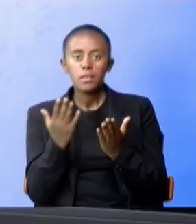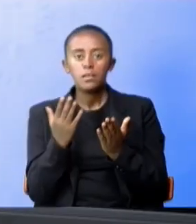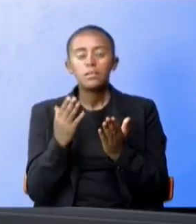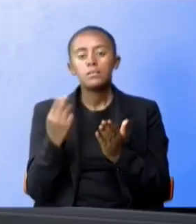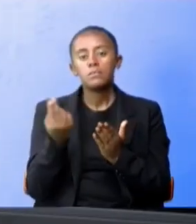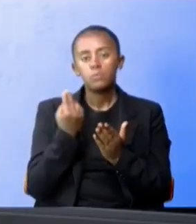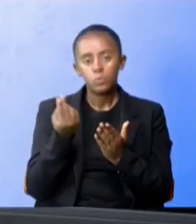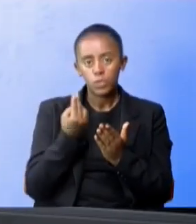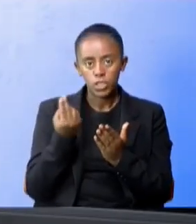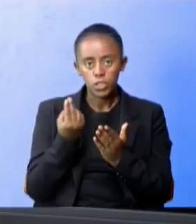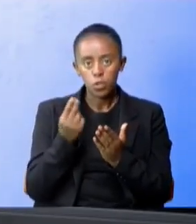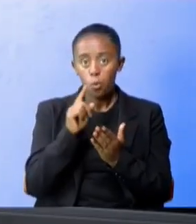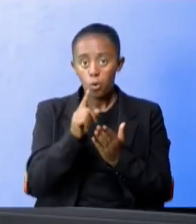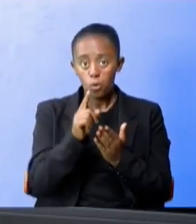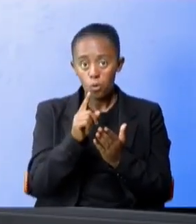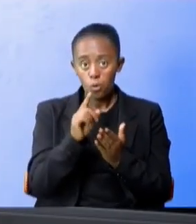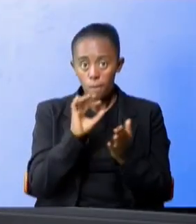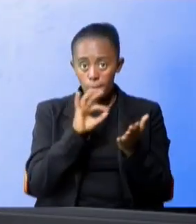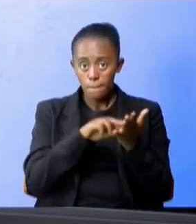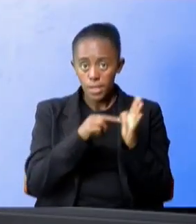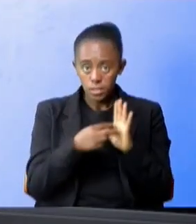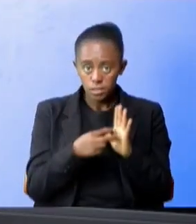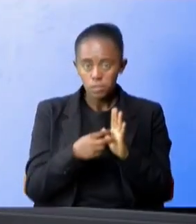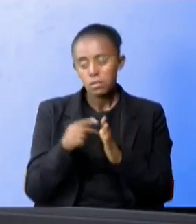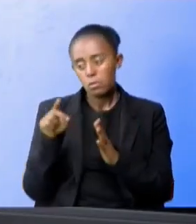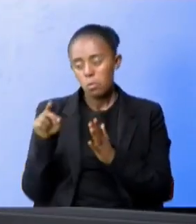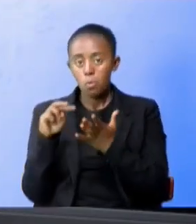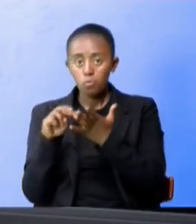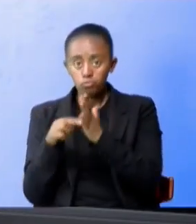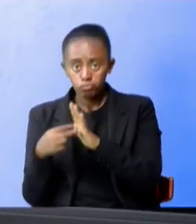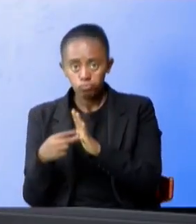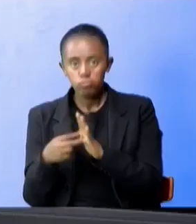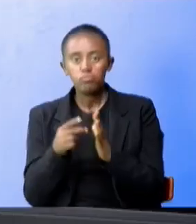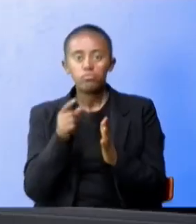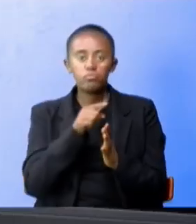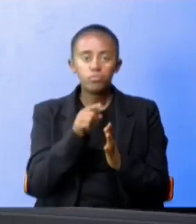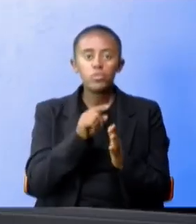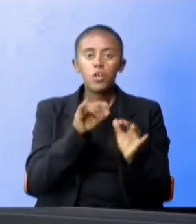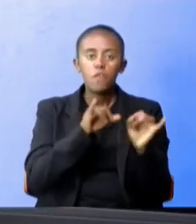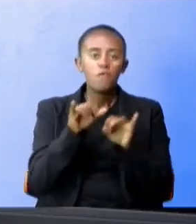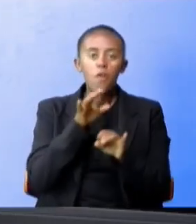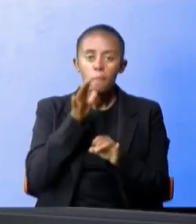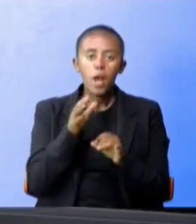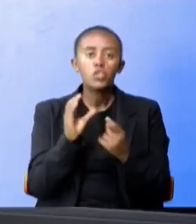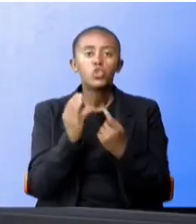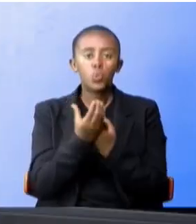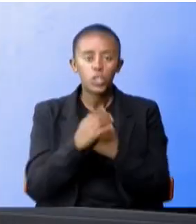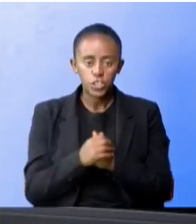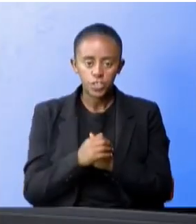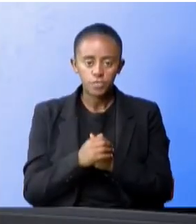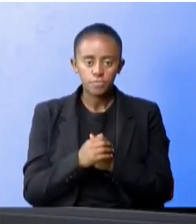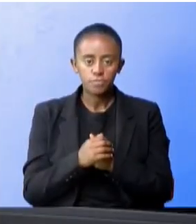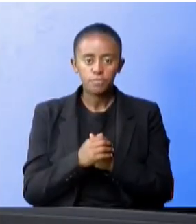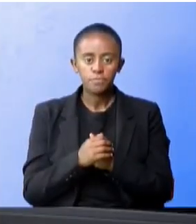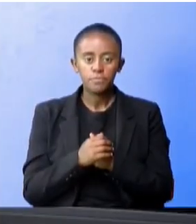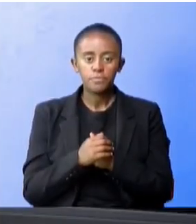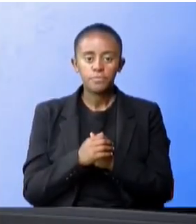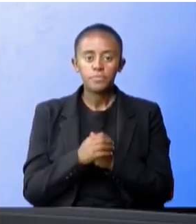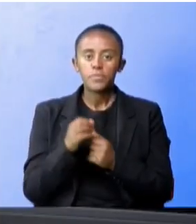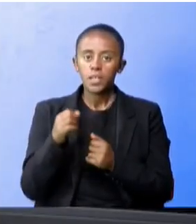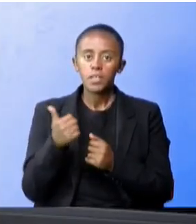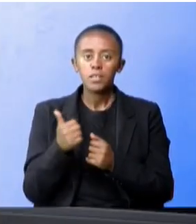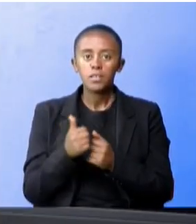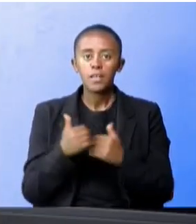usage. One of them means what? Or one of them is used in informal situations. Another